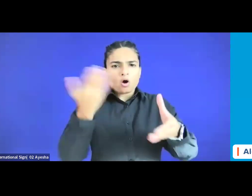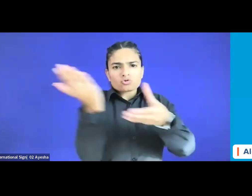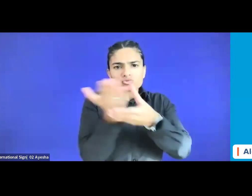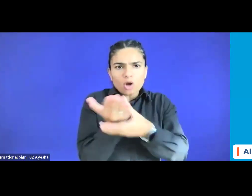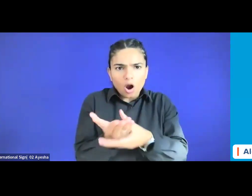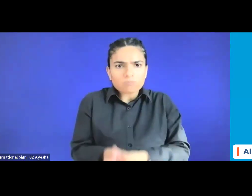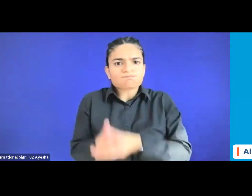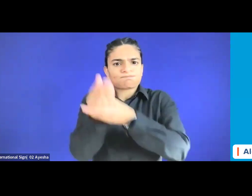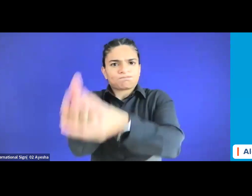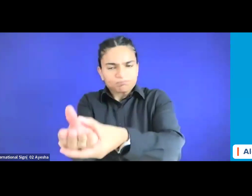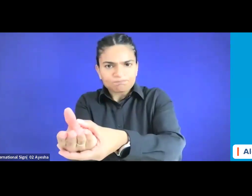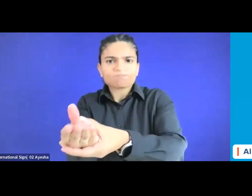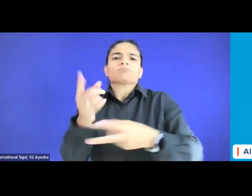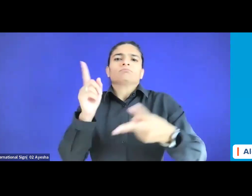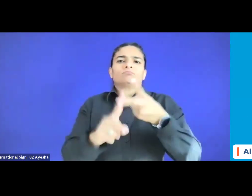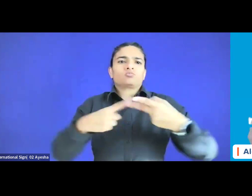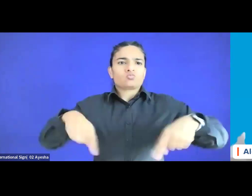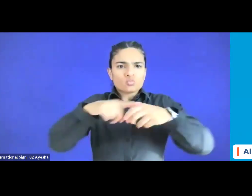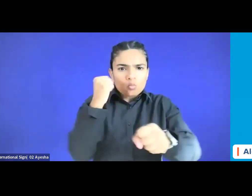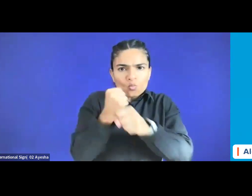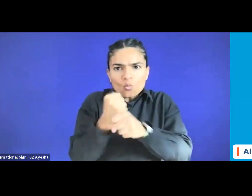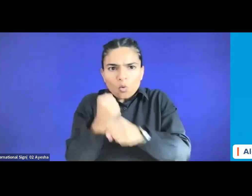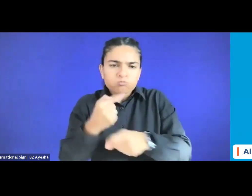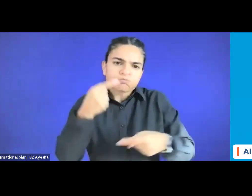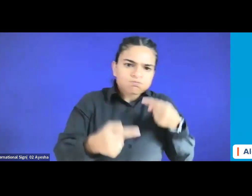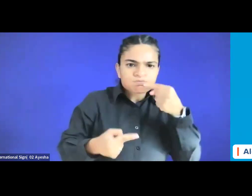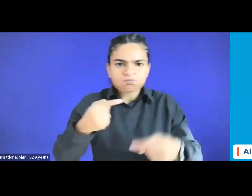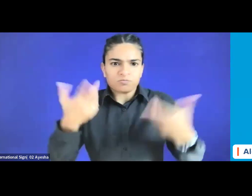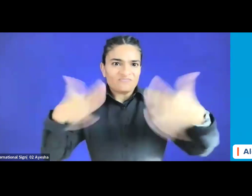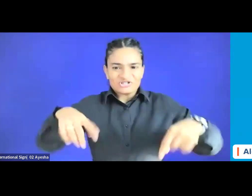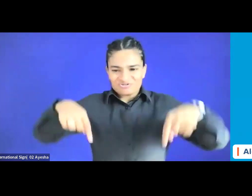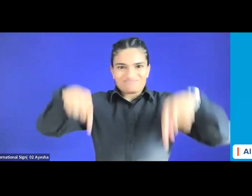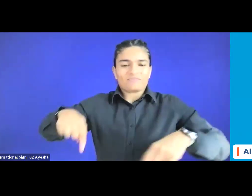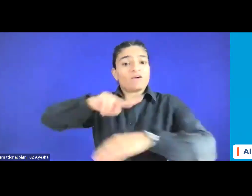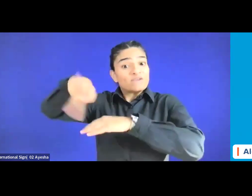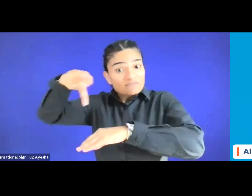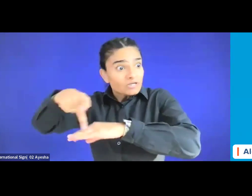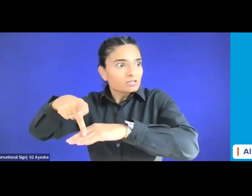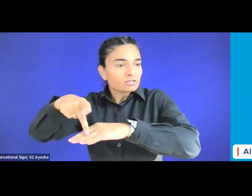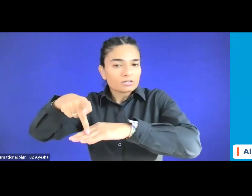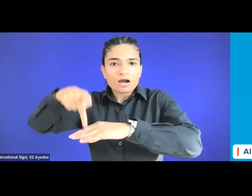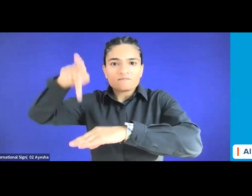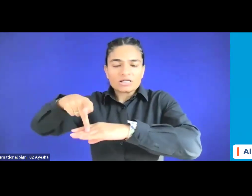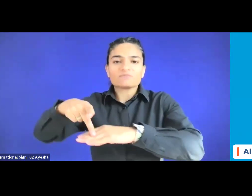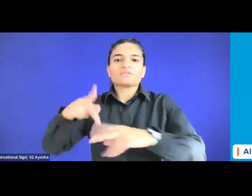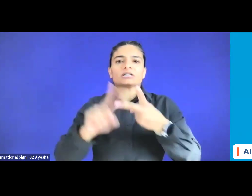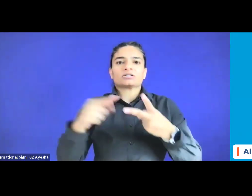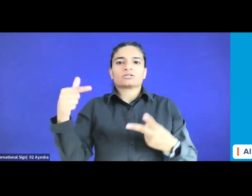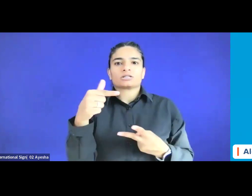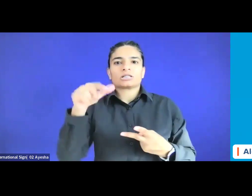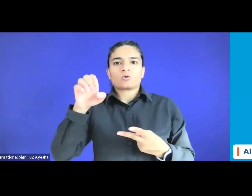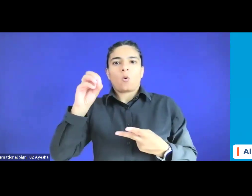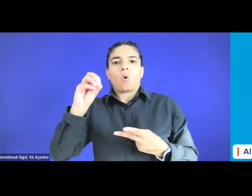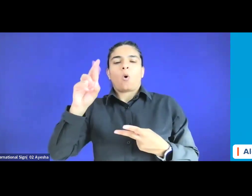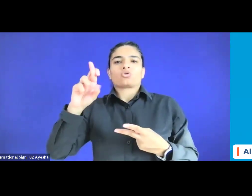been done in the Philippines or in Georgia to get a sense. Very soon we will get another study using the goods